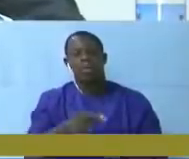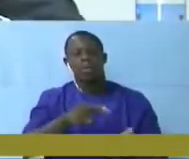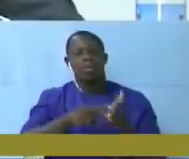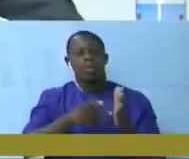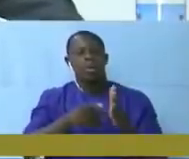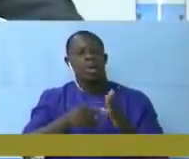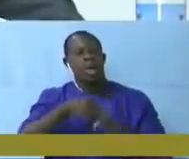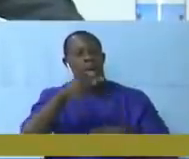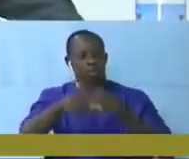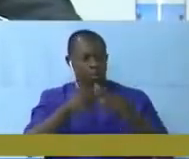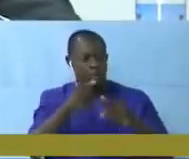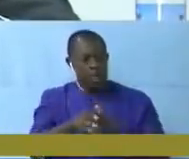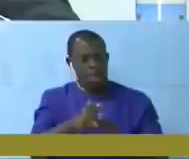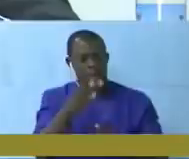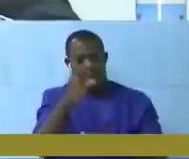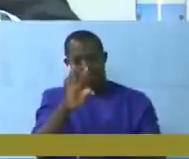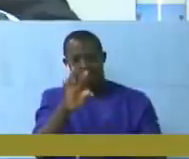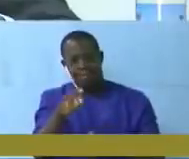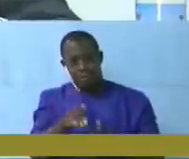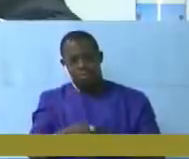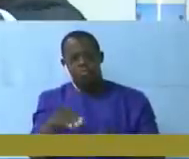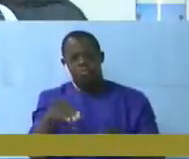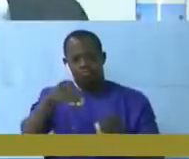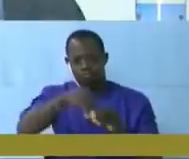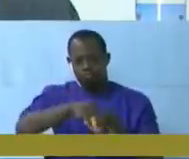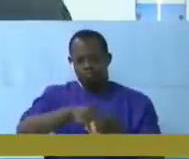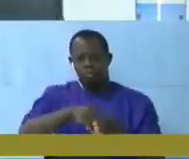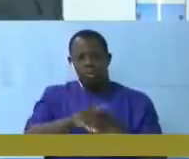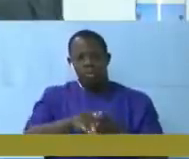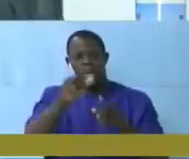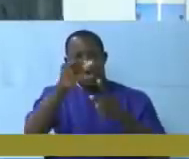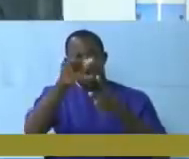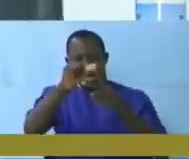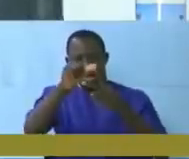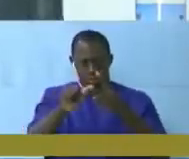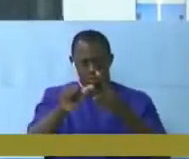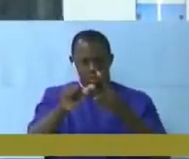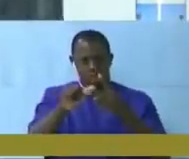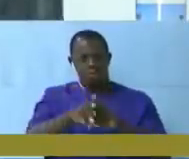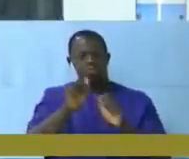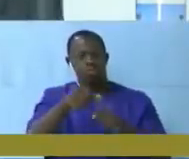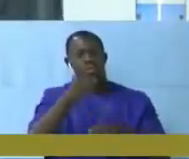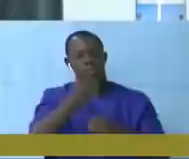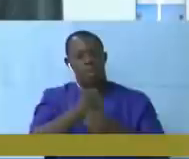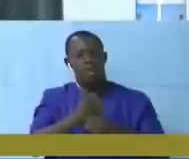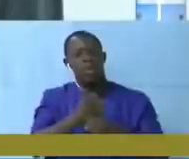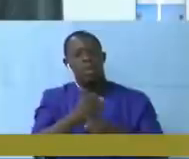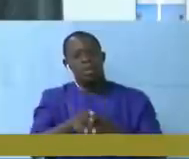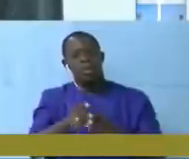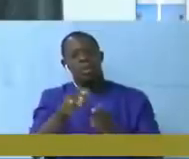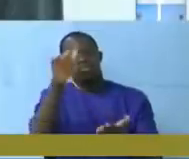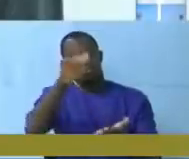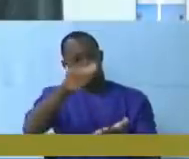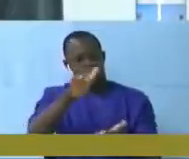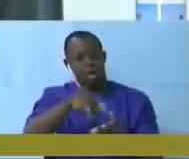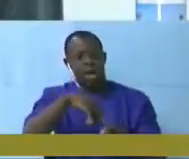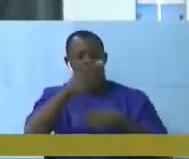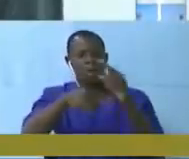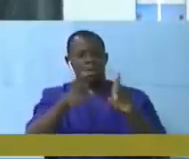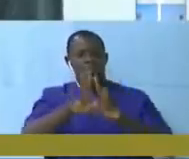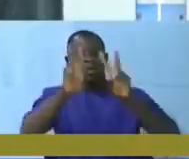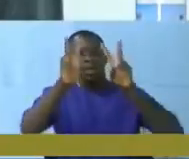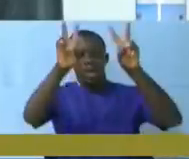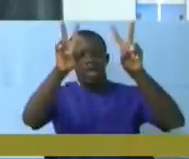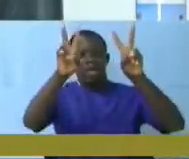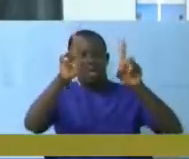of this provision would have reduced the possibilities of Yahya Jammeh tampering